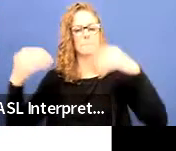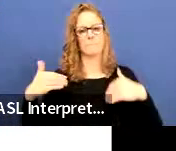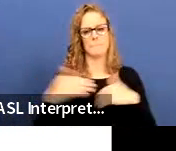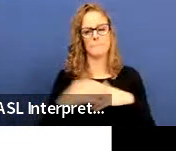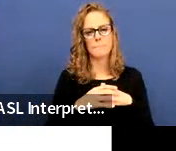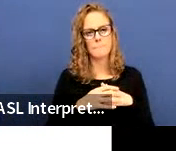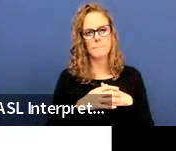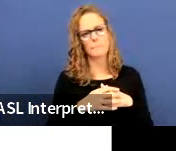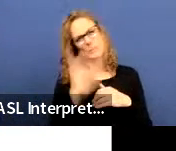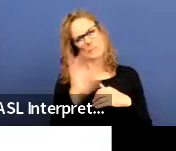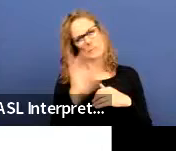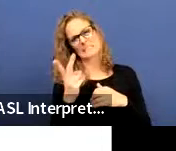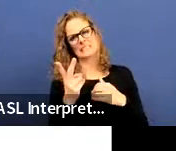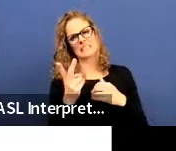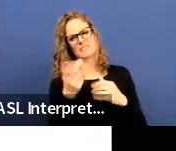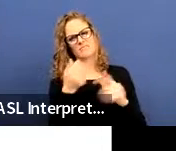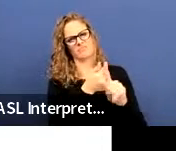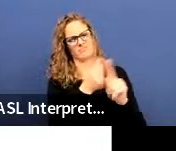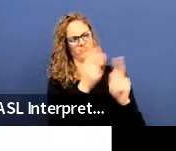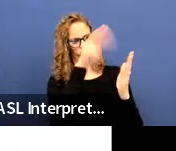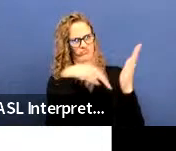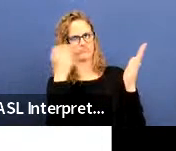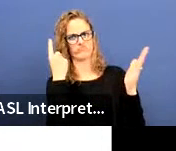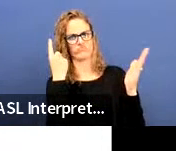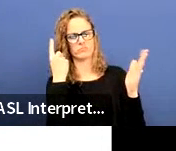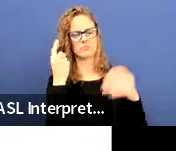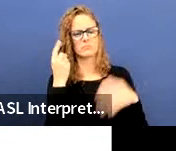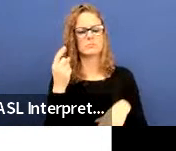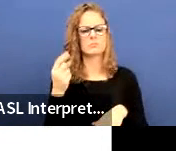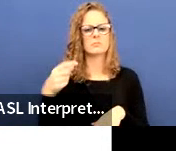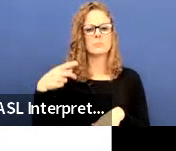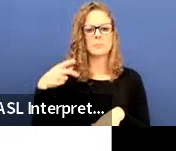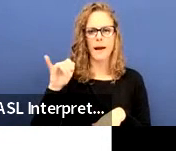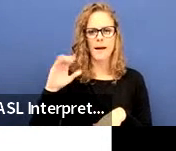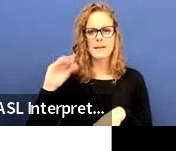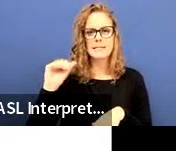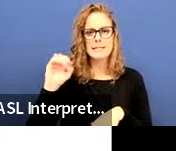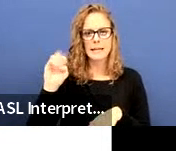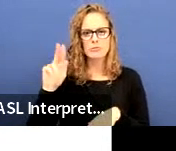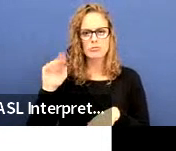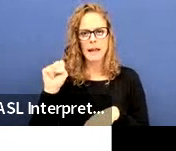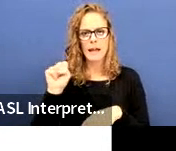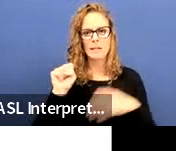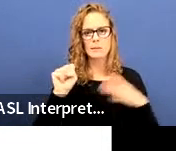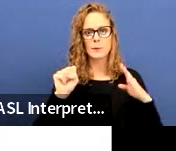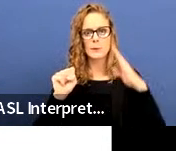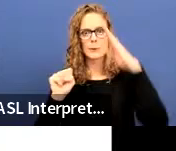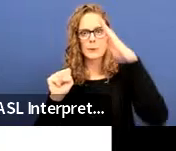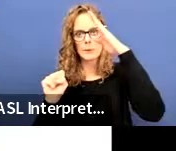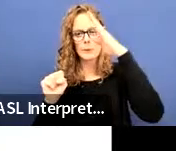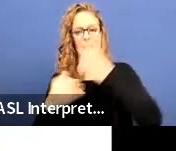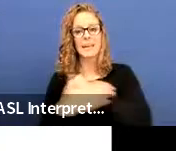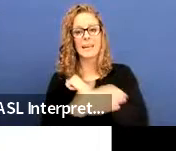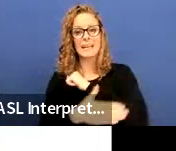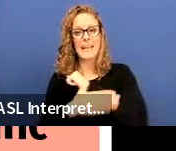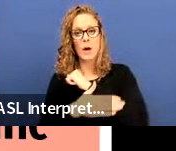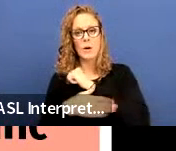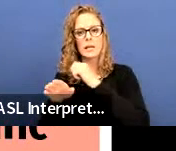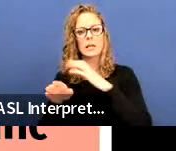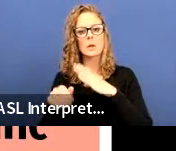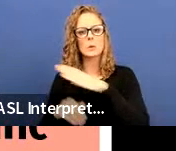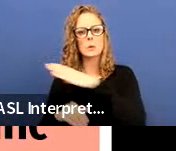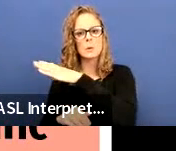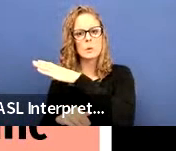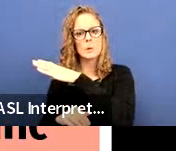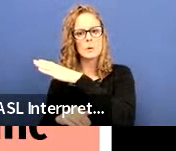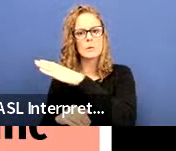showcases the Pacific Islander case rates, in comparison to the county case rates, and